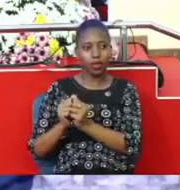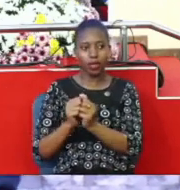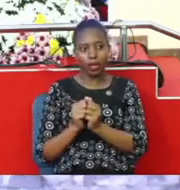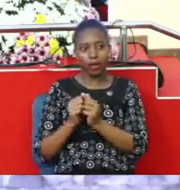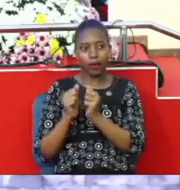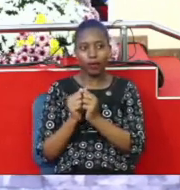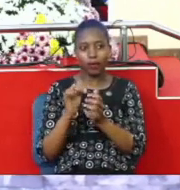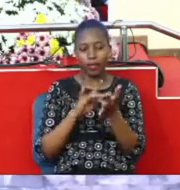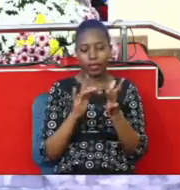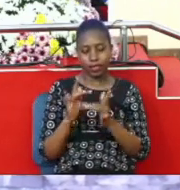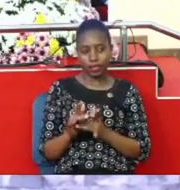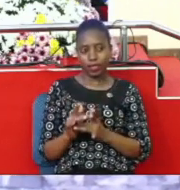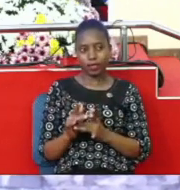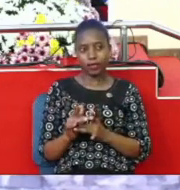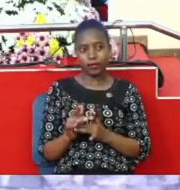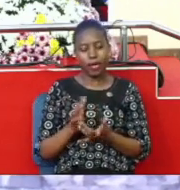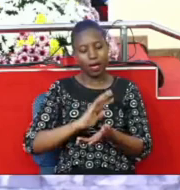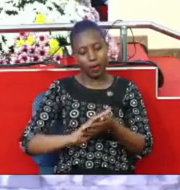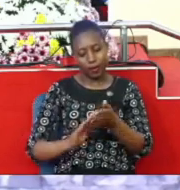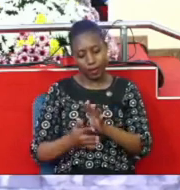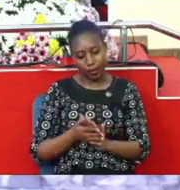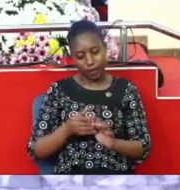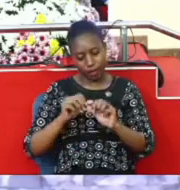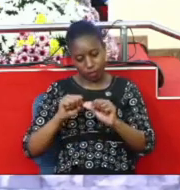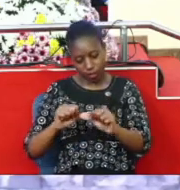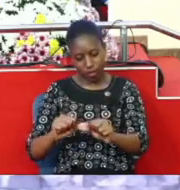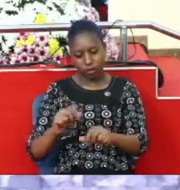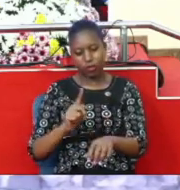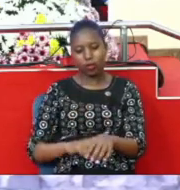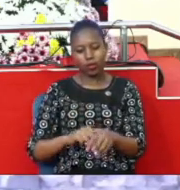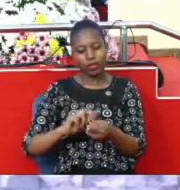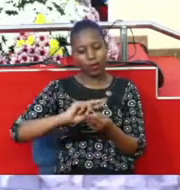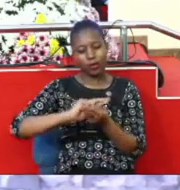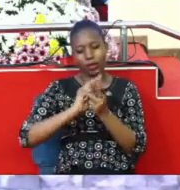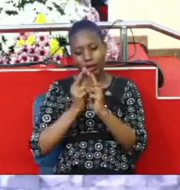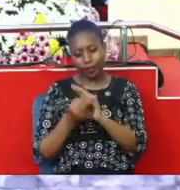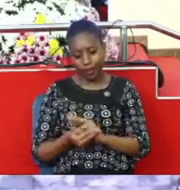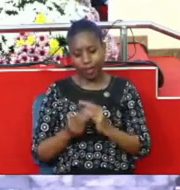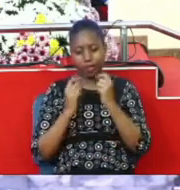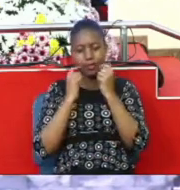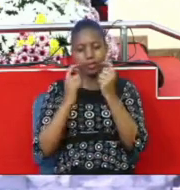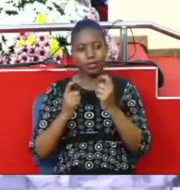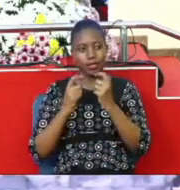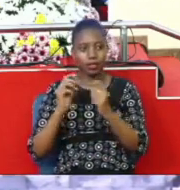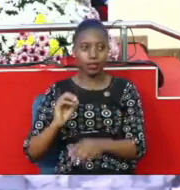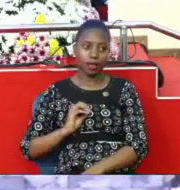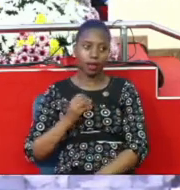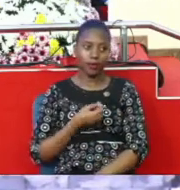continues as we repent and confess our sins. I want to speak to you that you can have